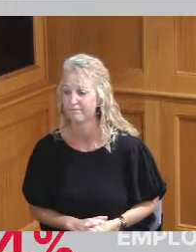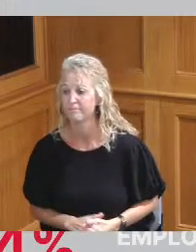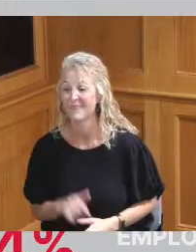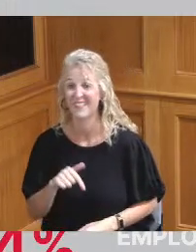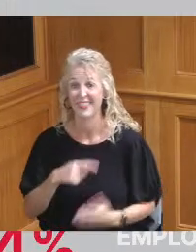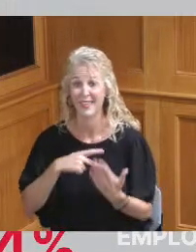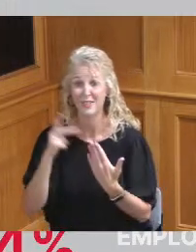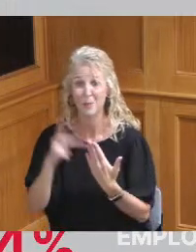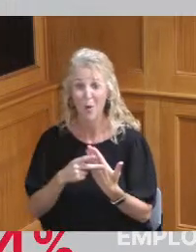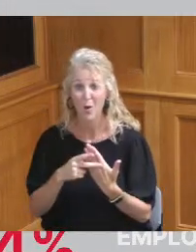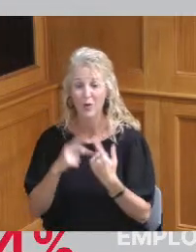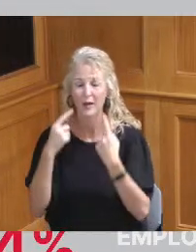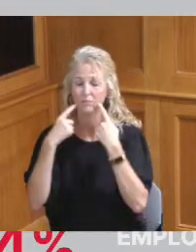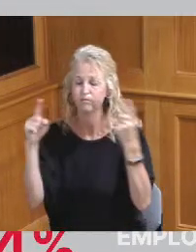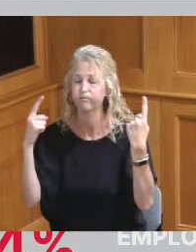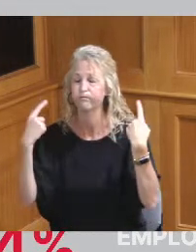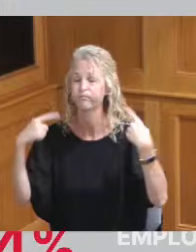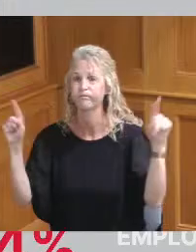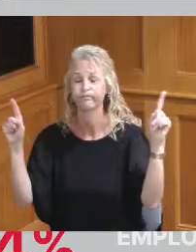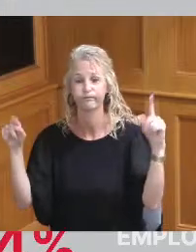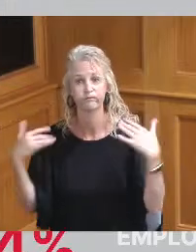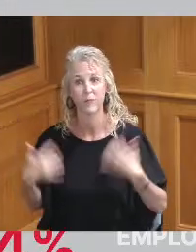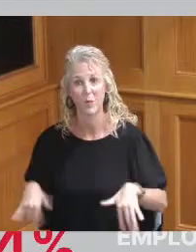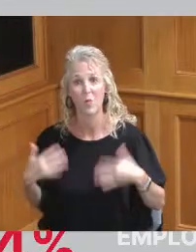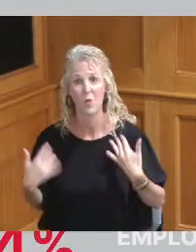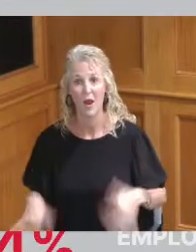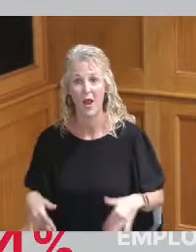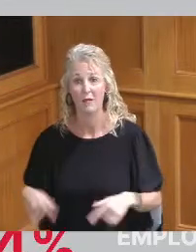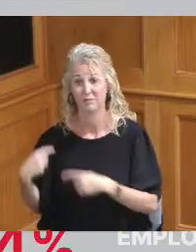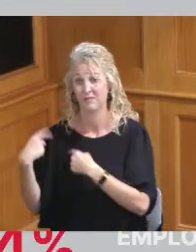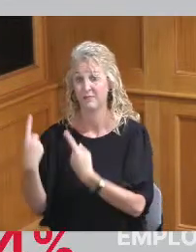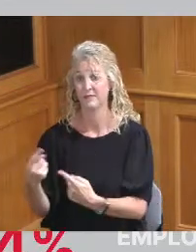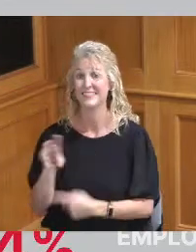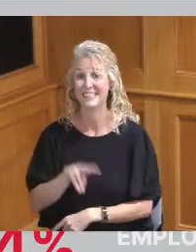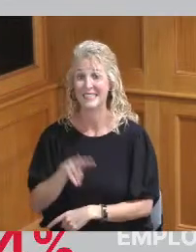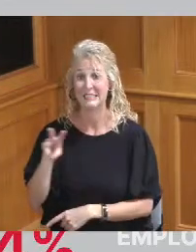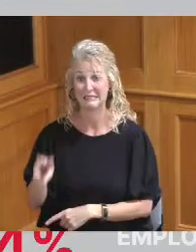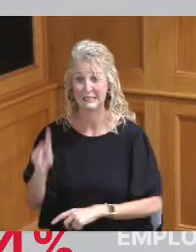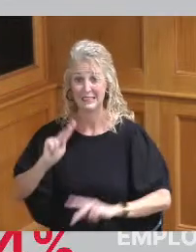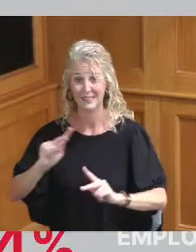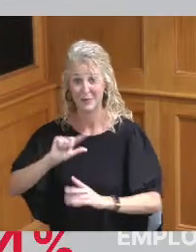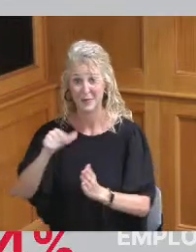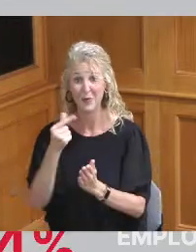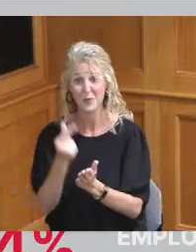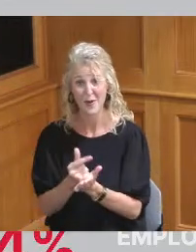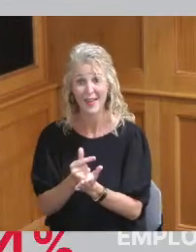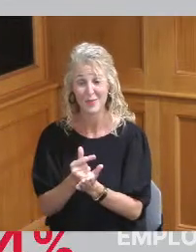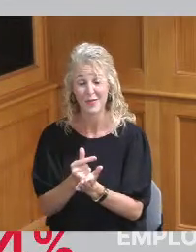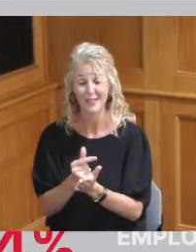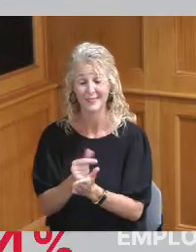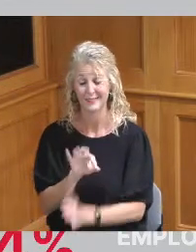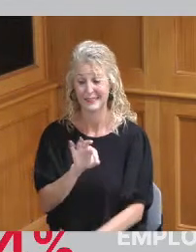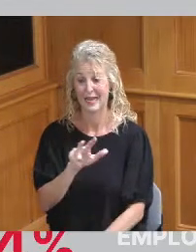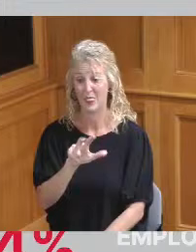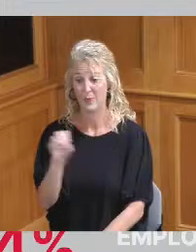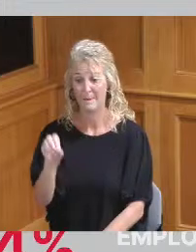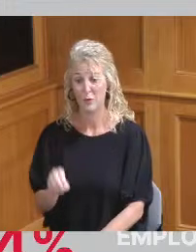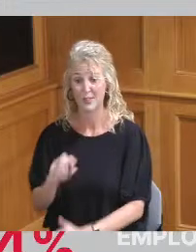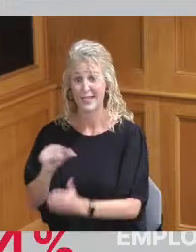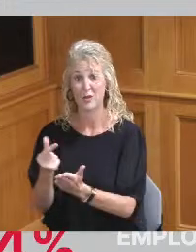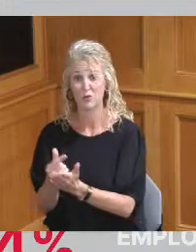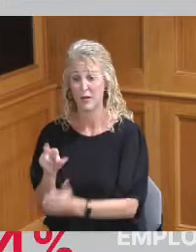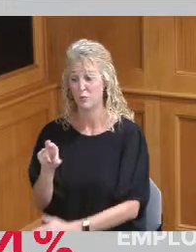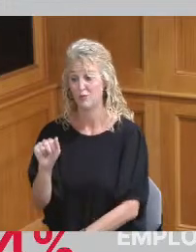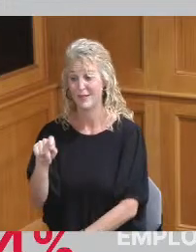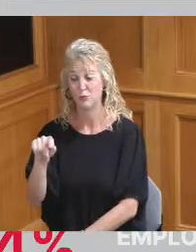of the program is strong. To date, we have had 66 graduates of the program with a 93% graduation